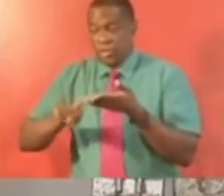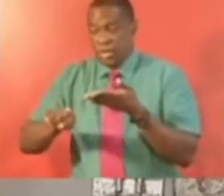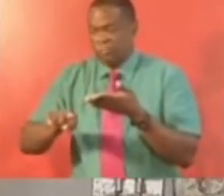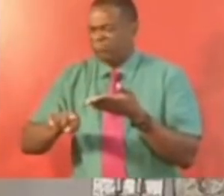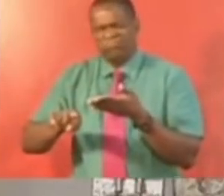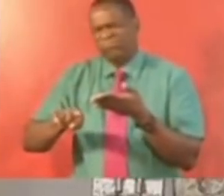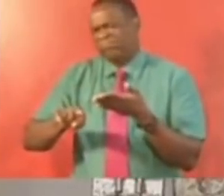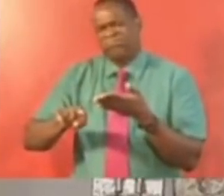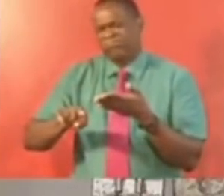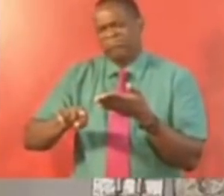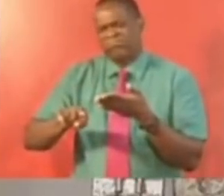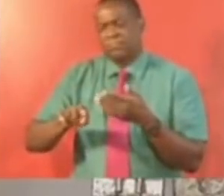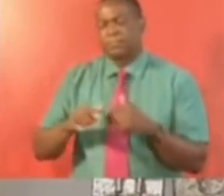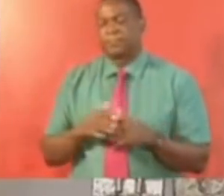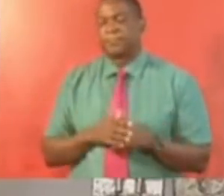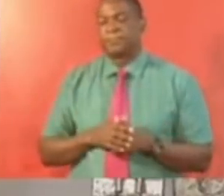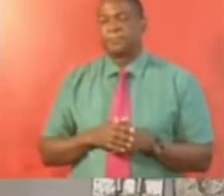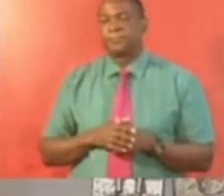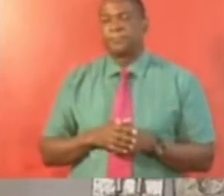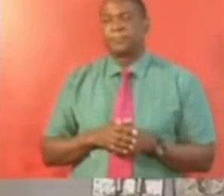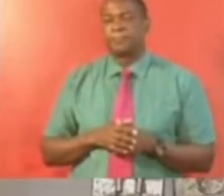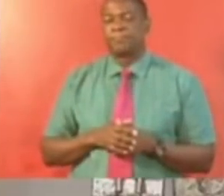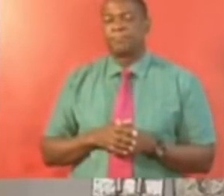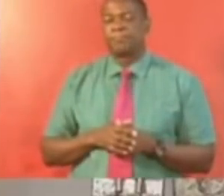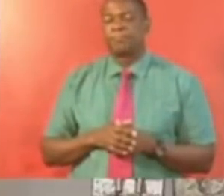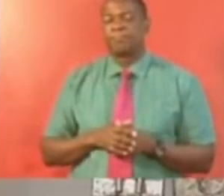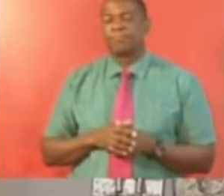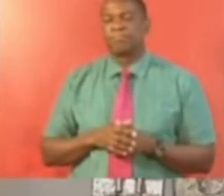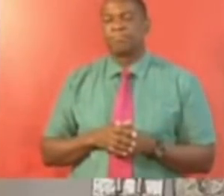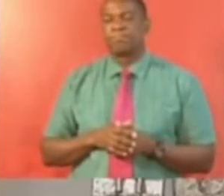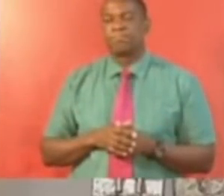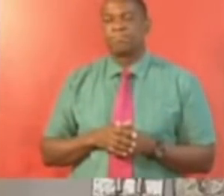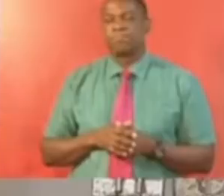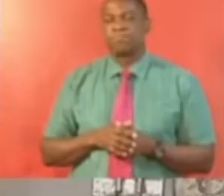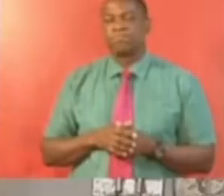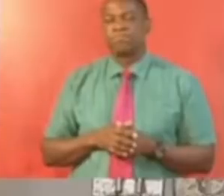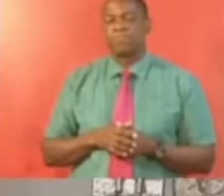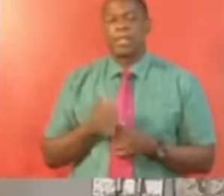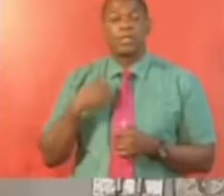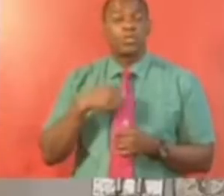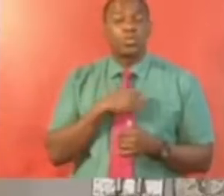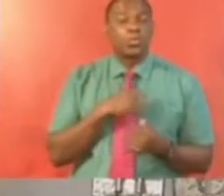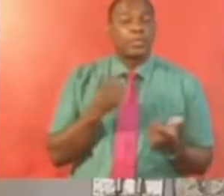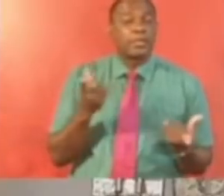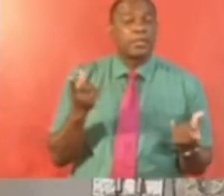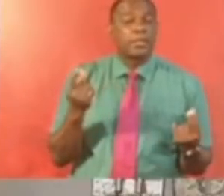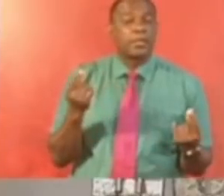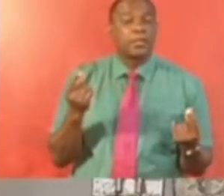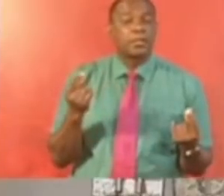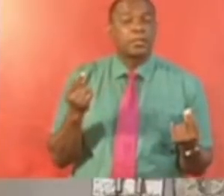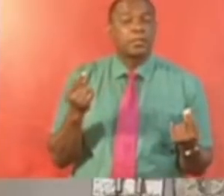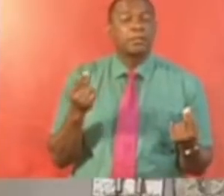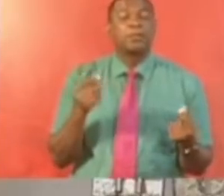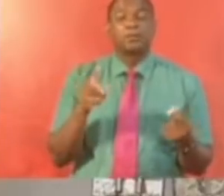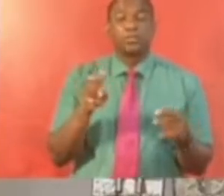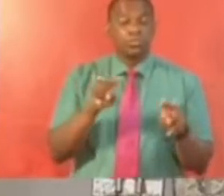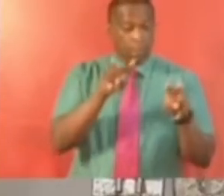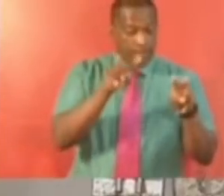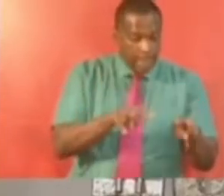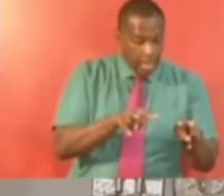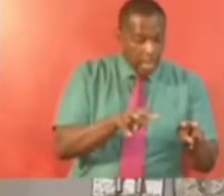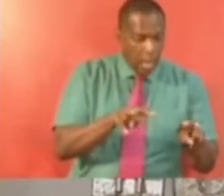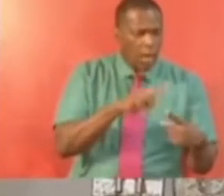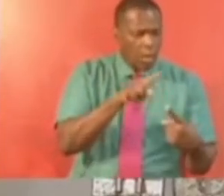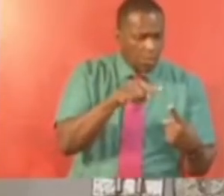the prioritizing of persons who are granted exemptions. So one of the things we look at is, yes, when did persons apply? This morning